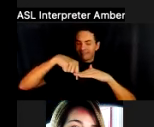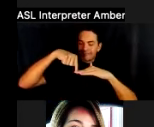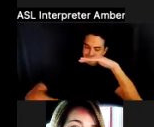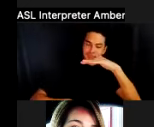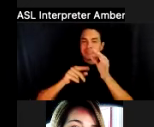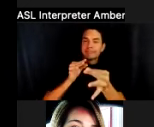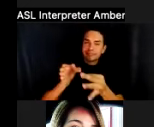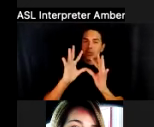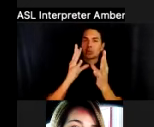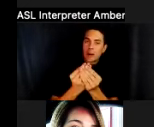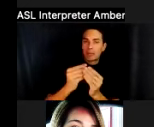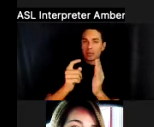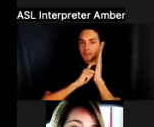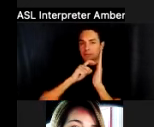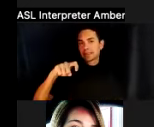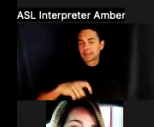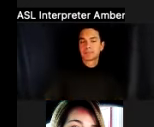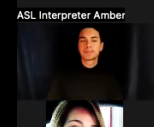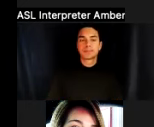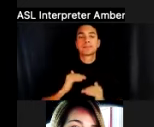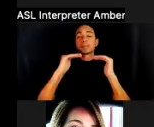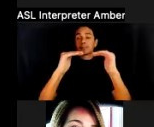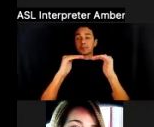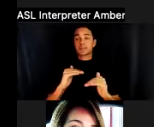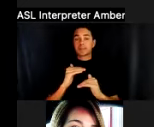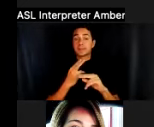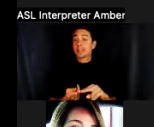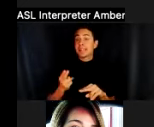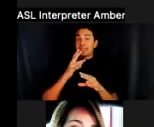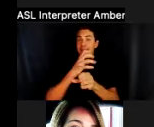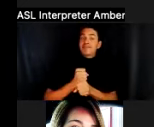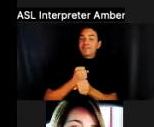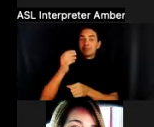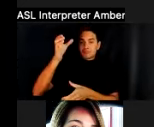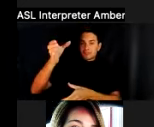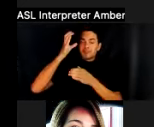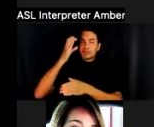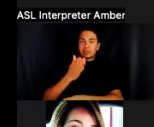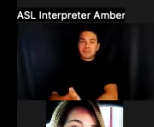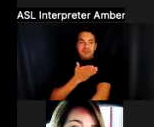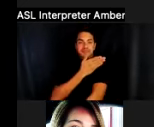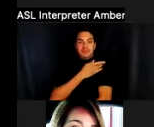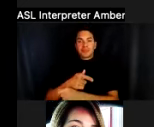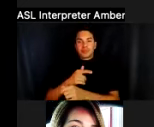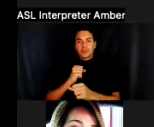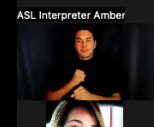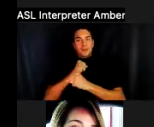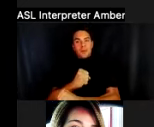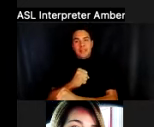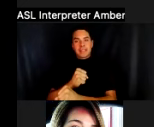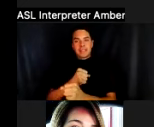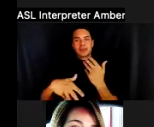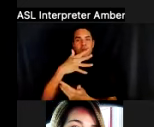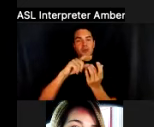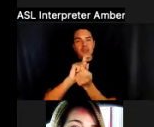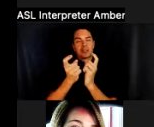And also gaining knowledge that will, again, strengthen that social change advocacy. So how can we